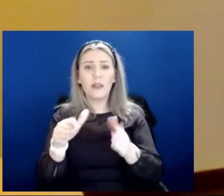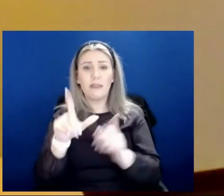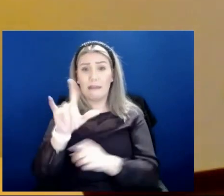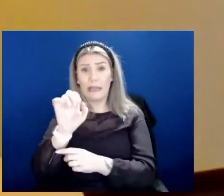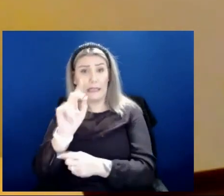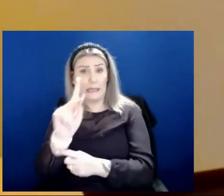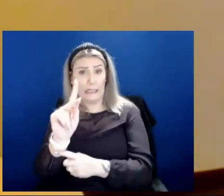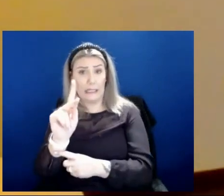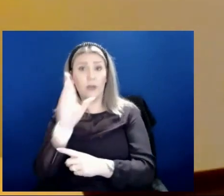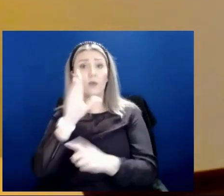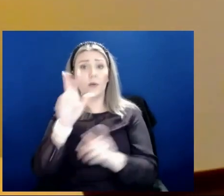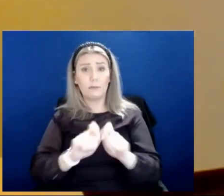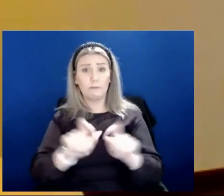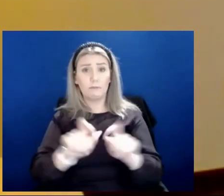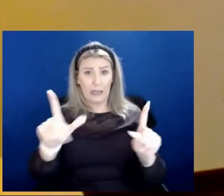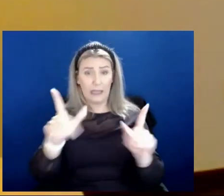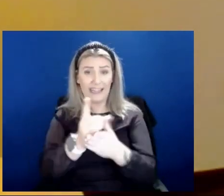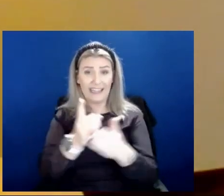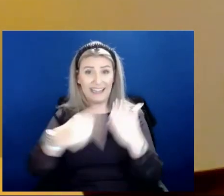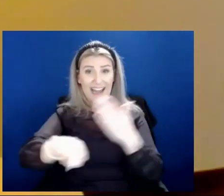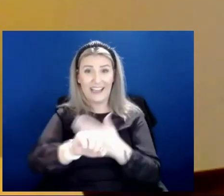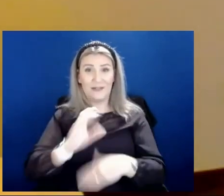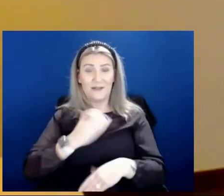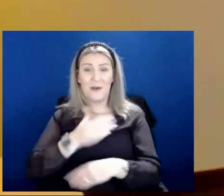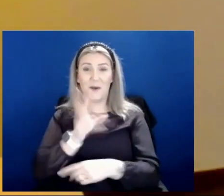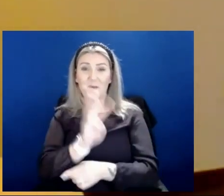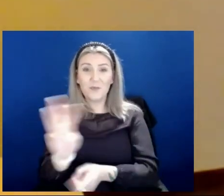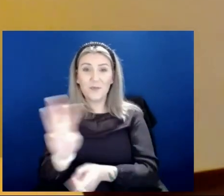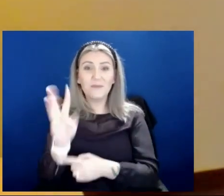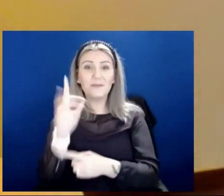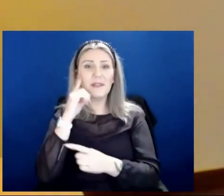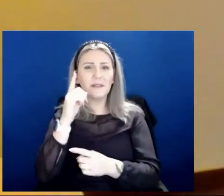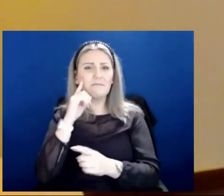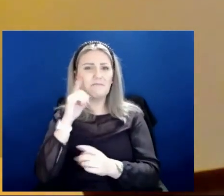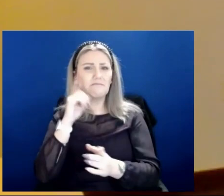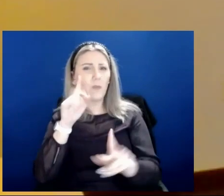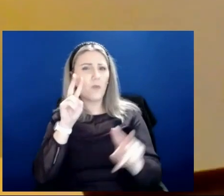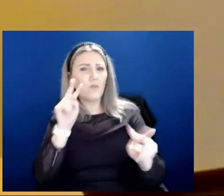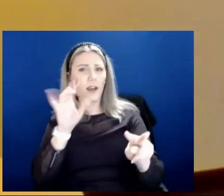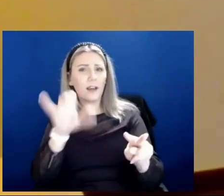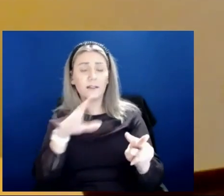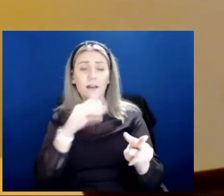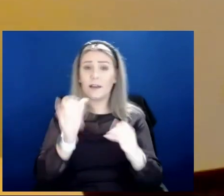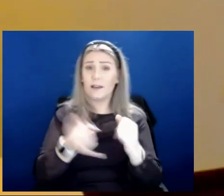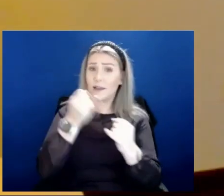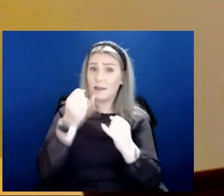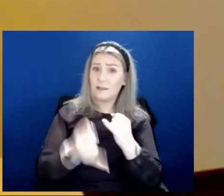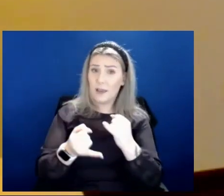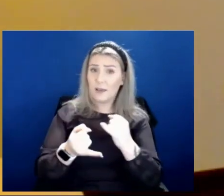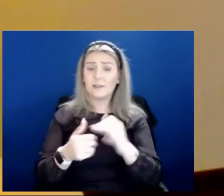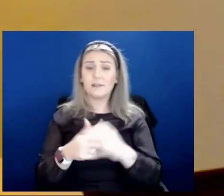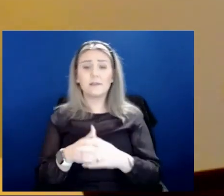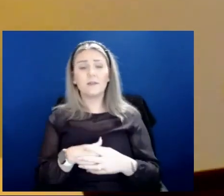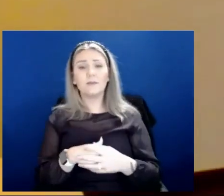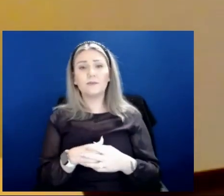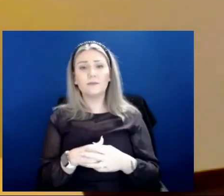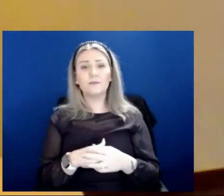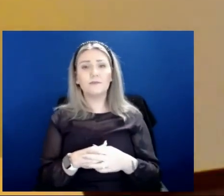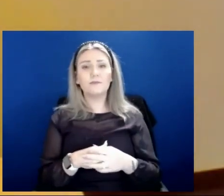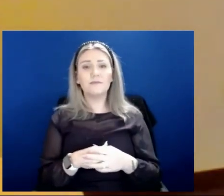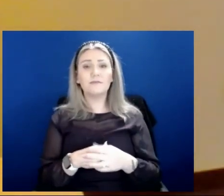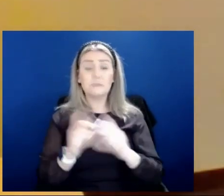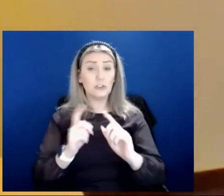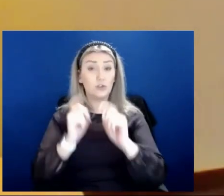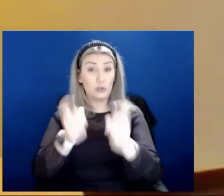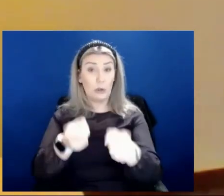next week on our website, so keep an eye out for that. And then lastly, as you mentioned, Jess, donating